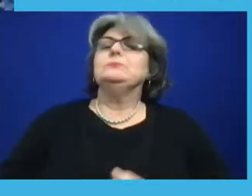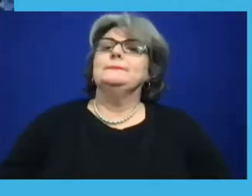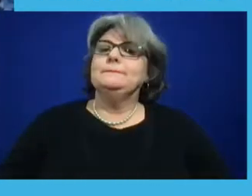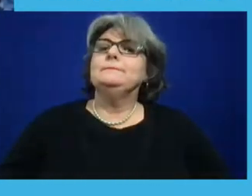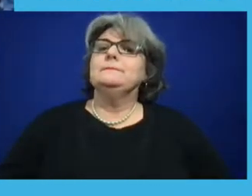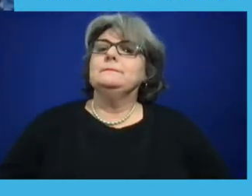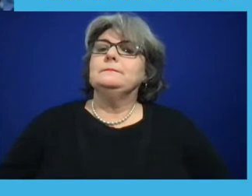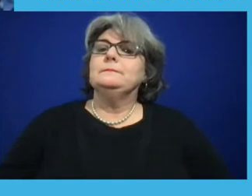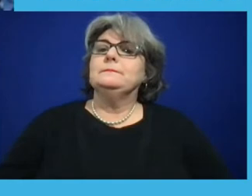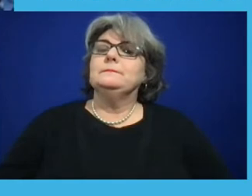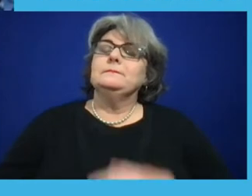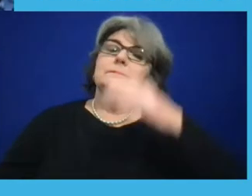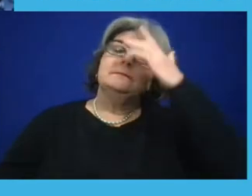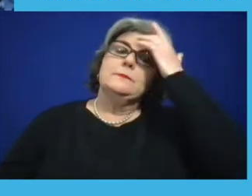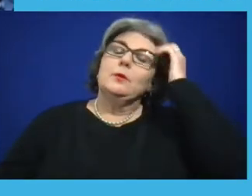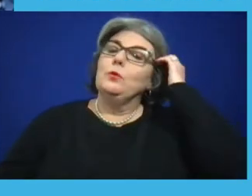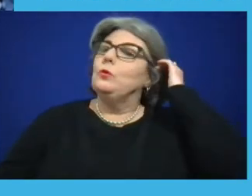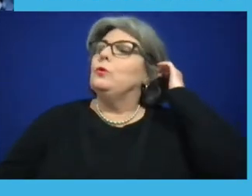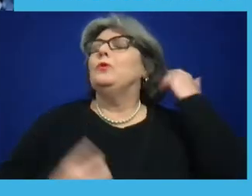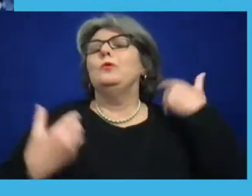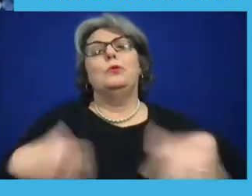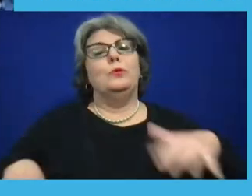years.